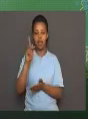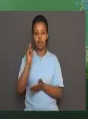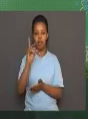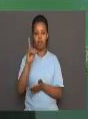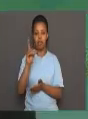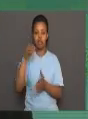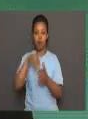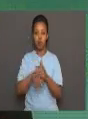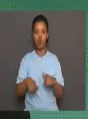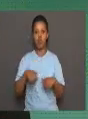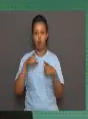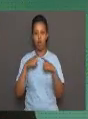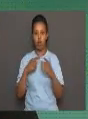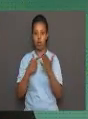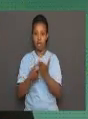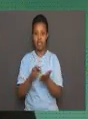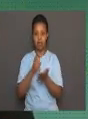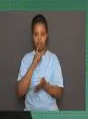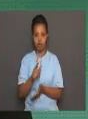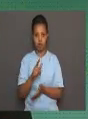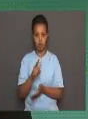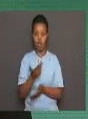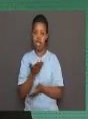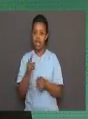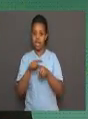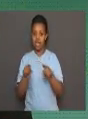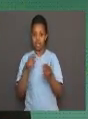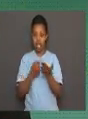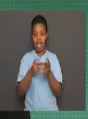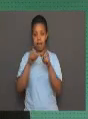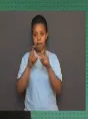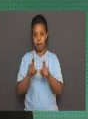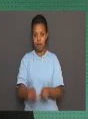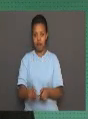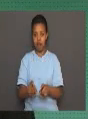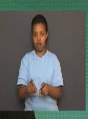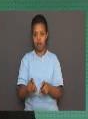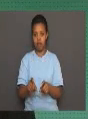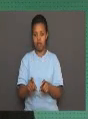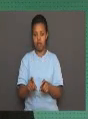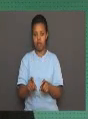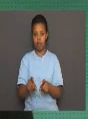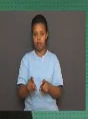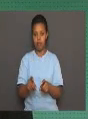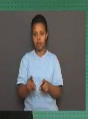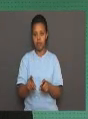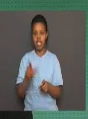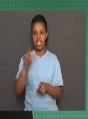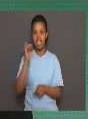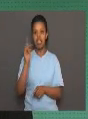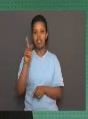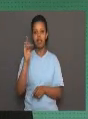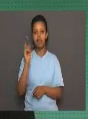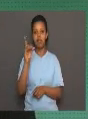present. However, this test cannot determine the amount of